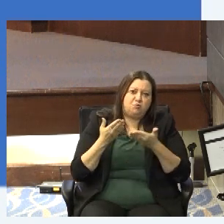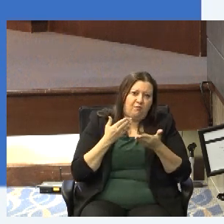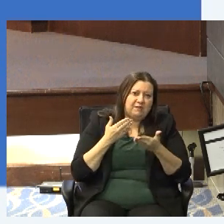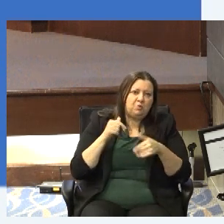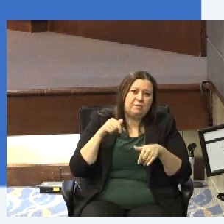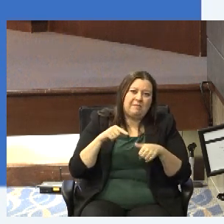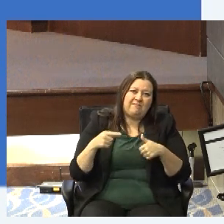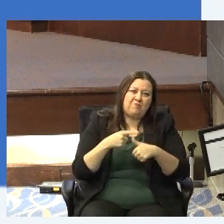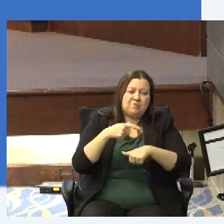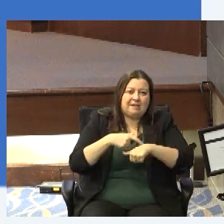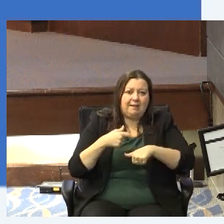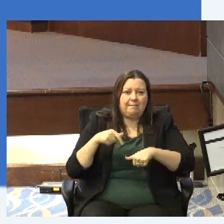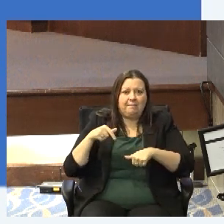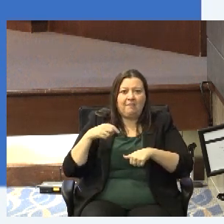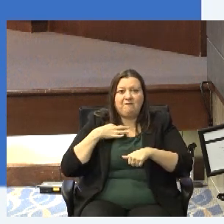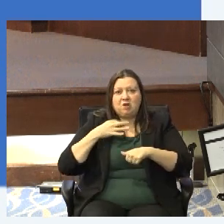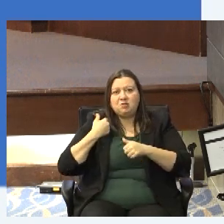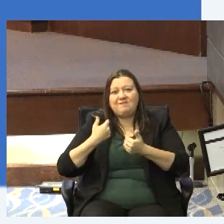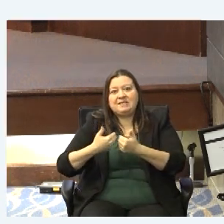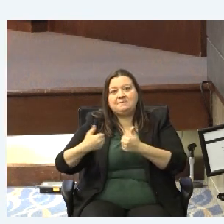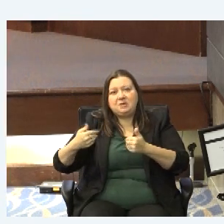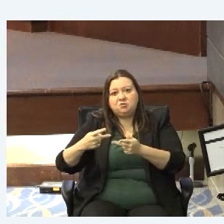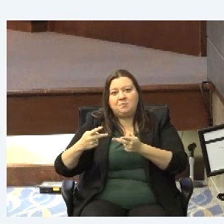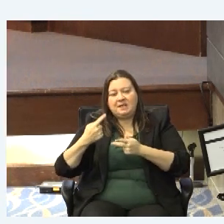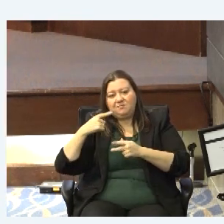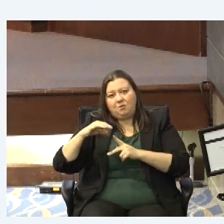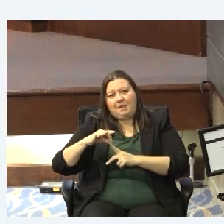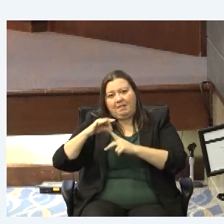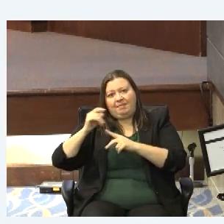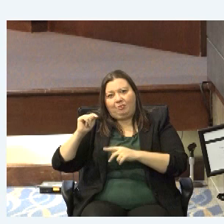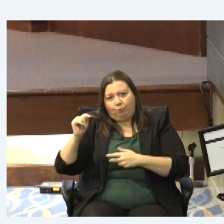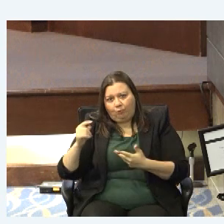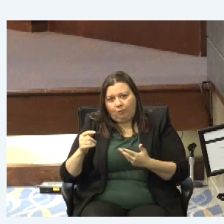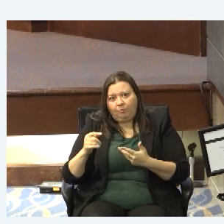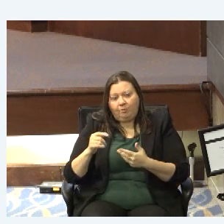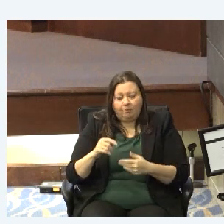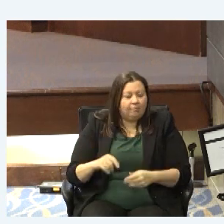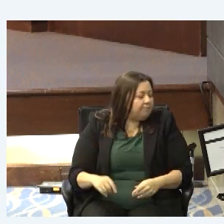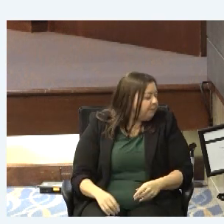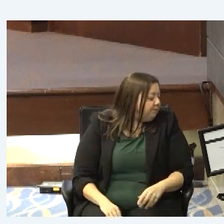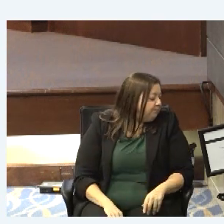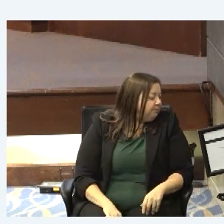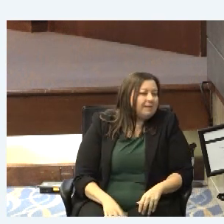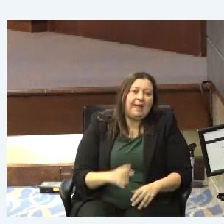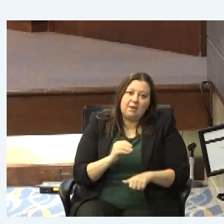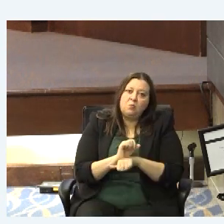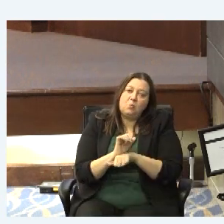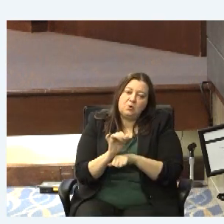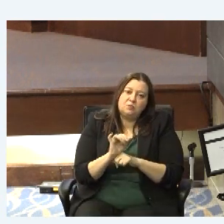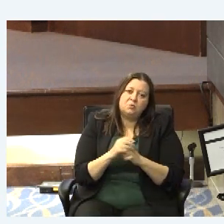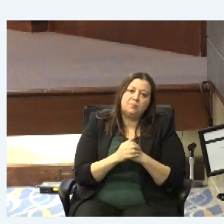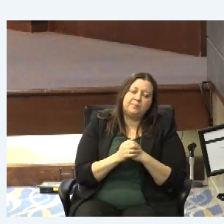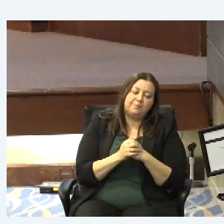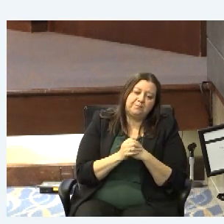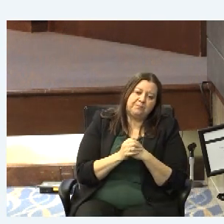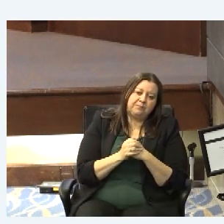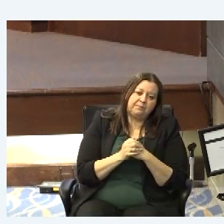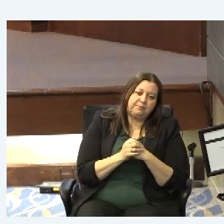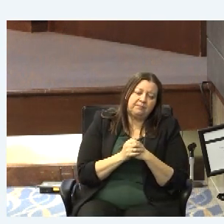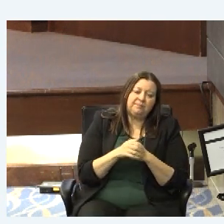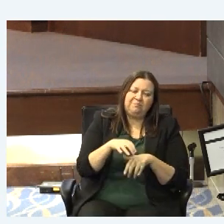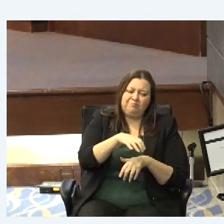time that they have had a designated space to work out of. The back